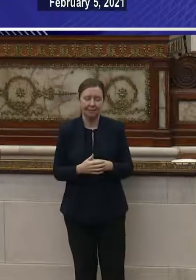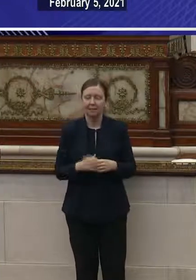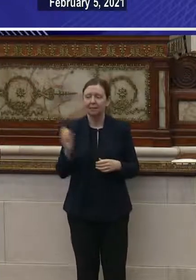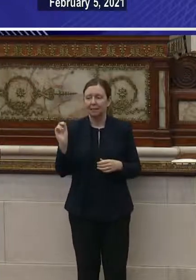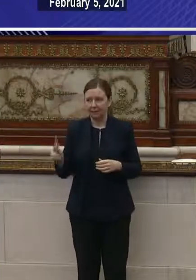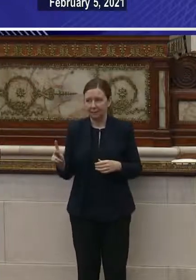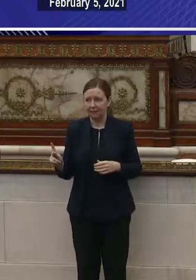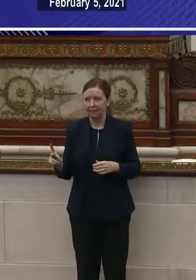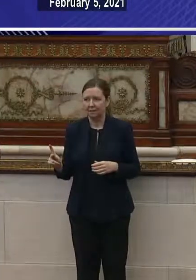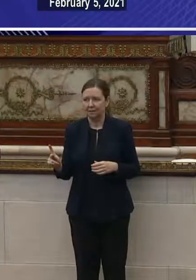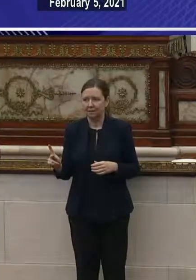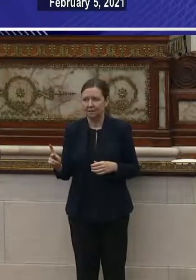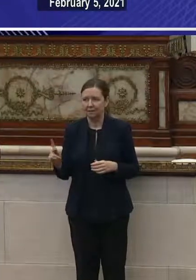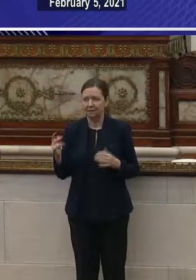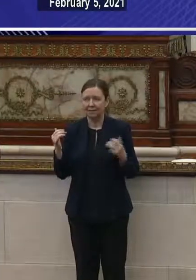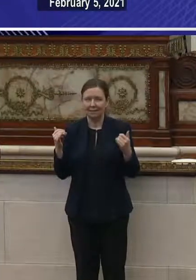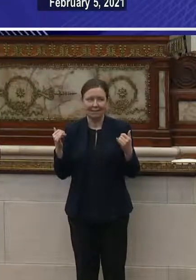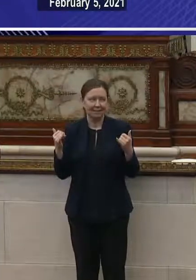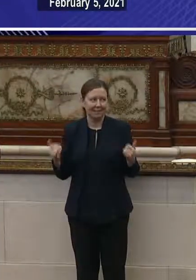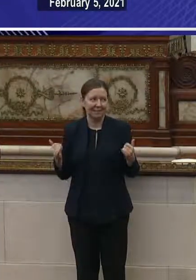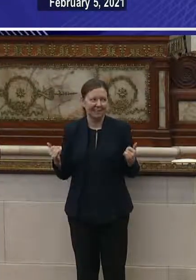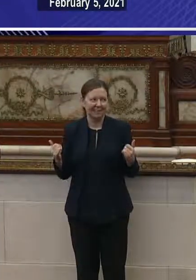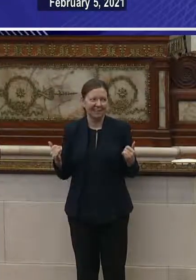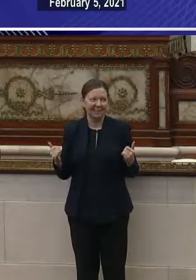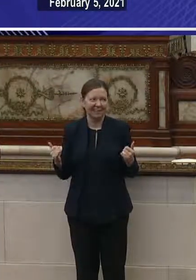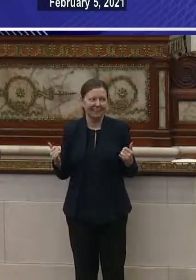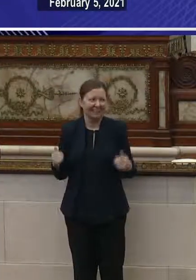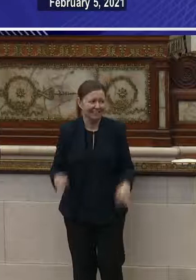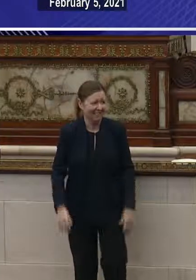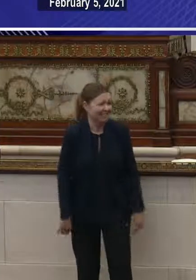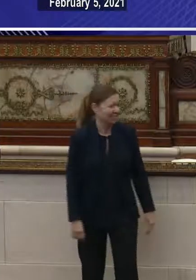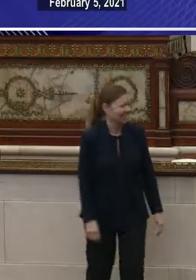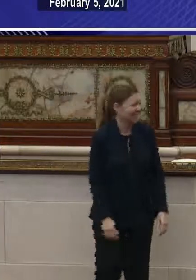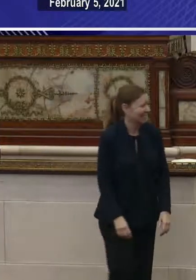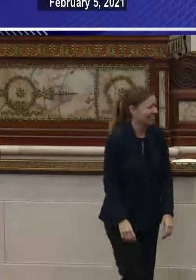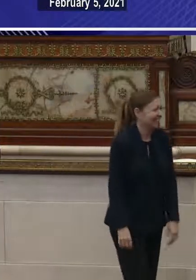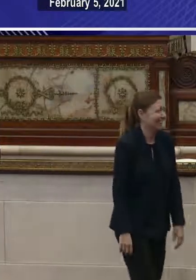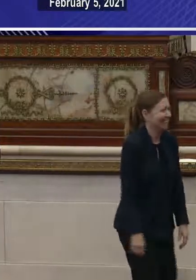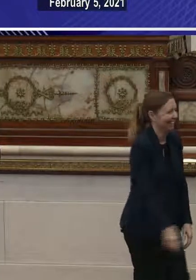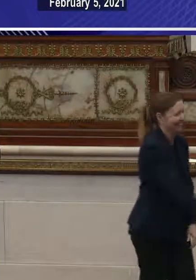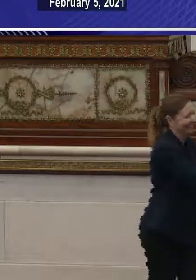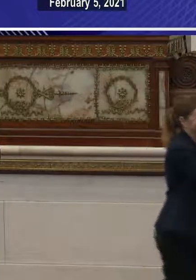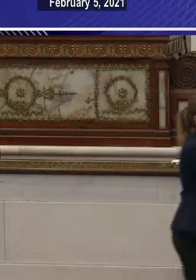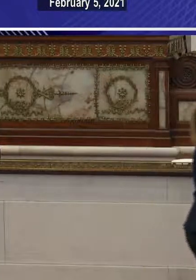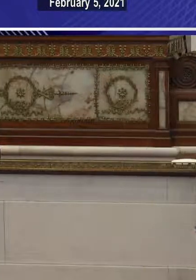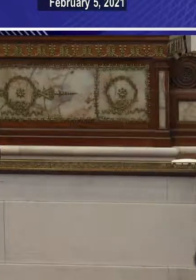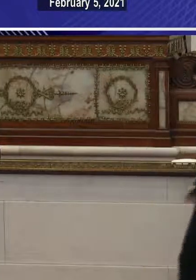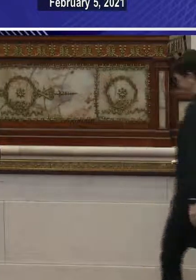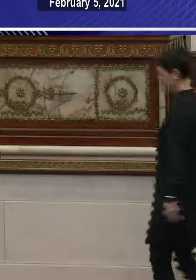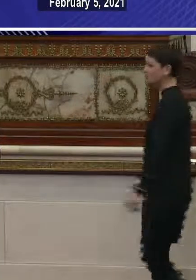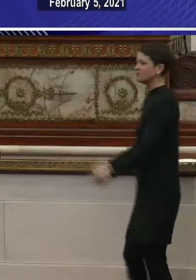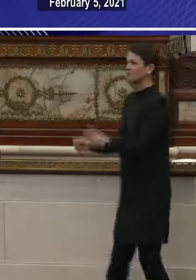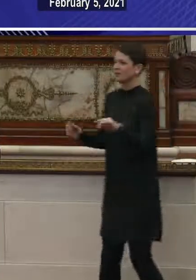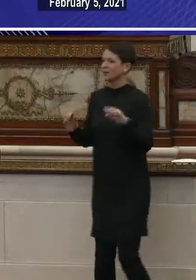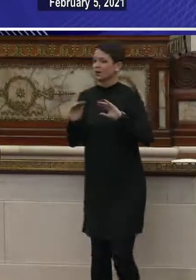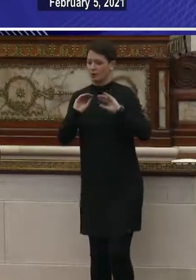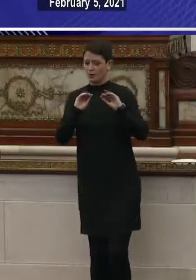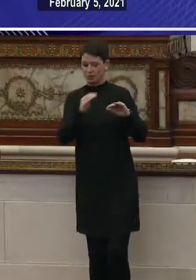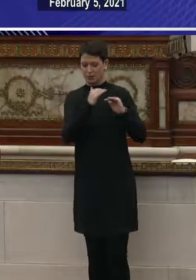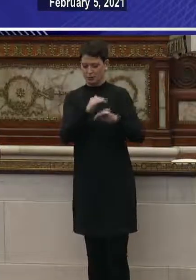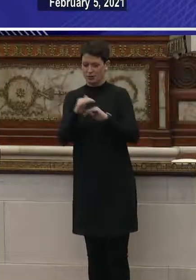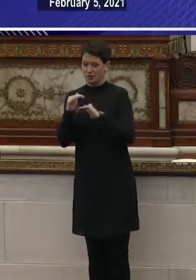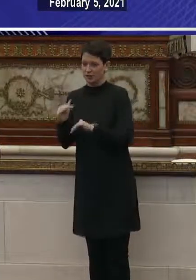Okay. All right. And now that you say that, it seems like we put some restrictions